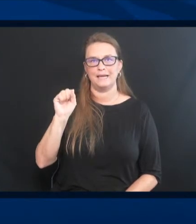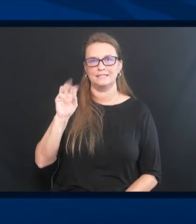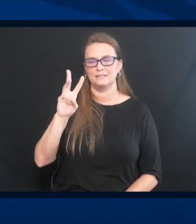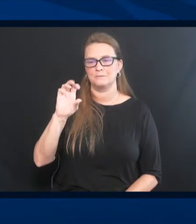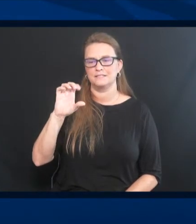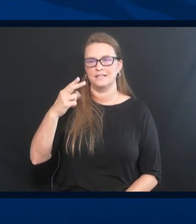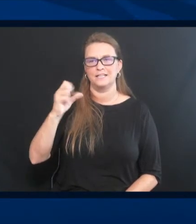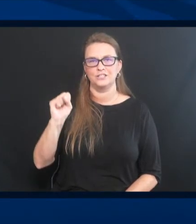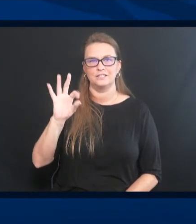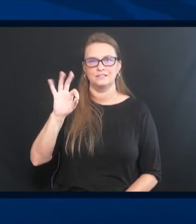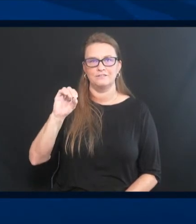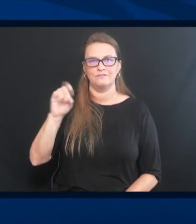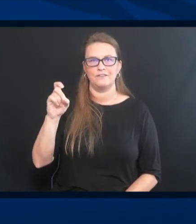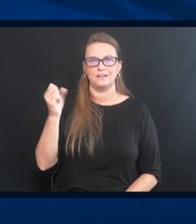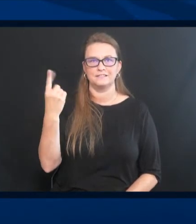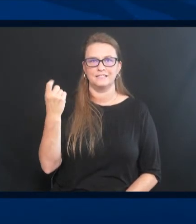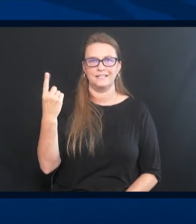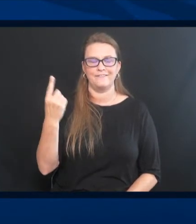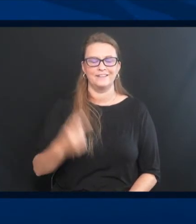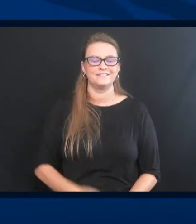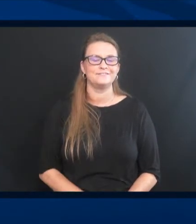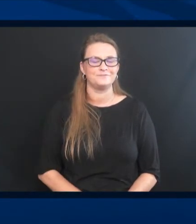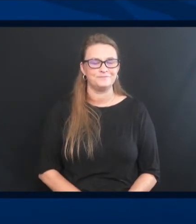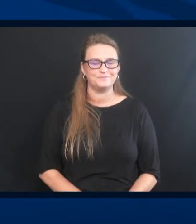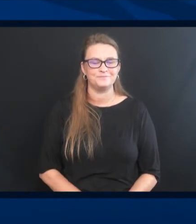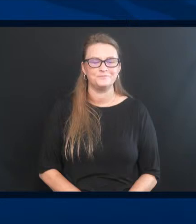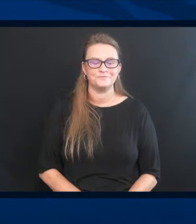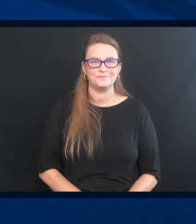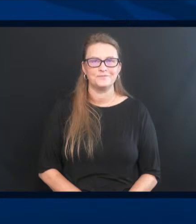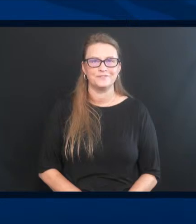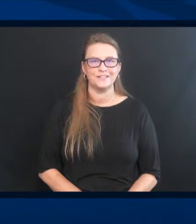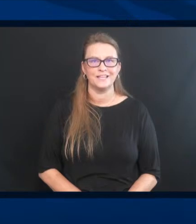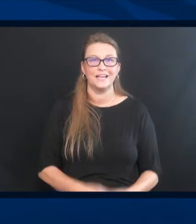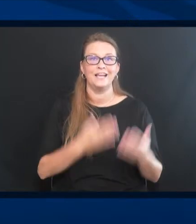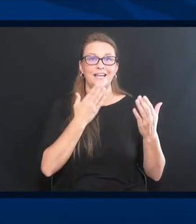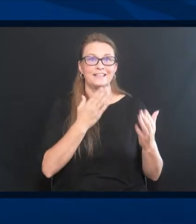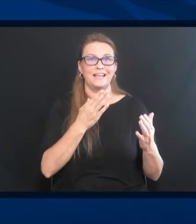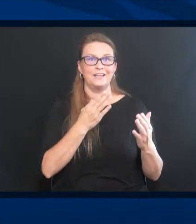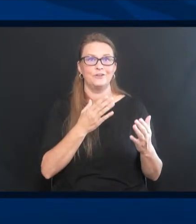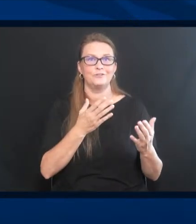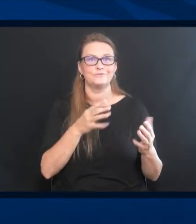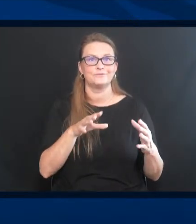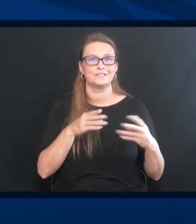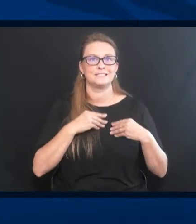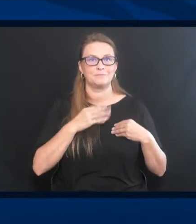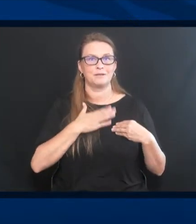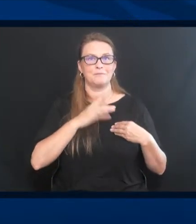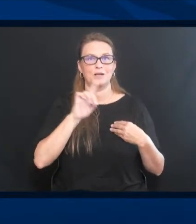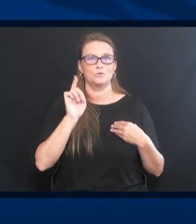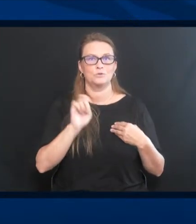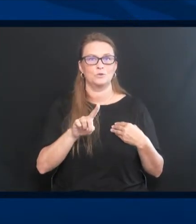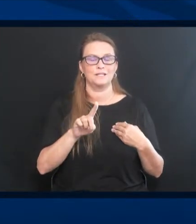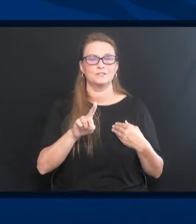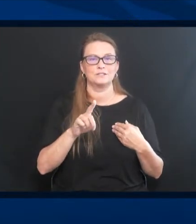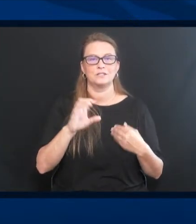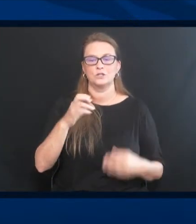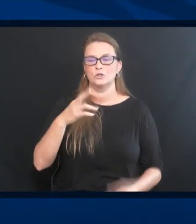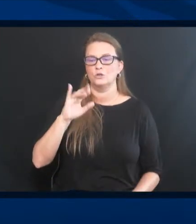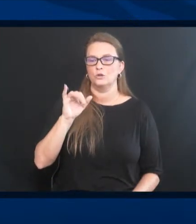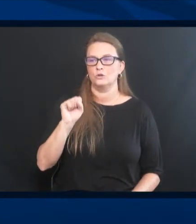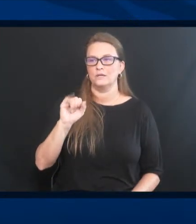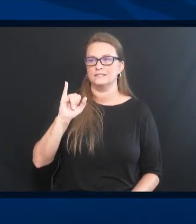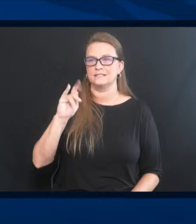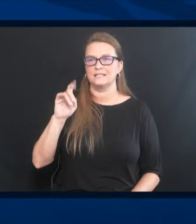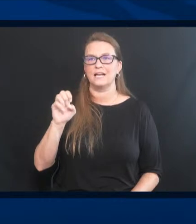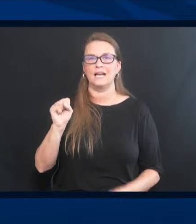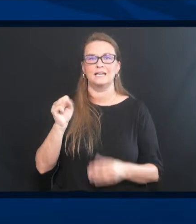11. Hi, thank you for taking my question. First off, I want to mention a friend of mine, Chris Ice, who passed away